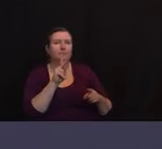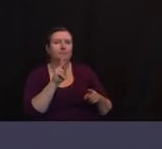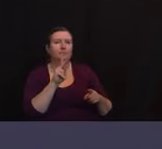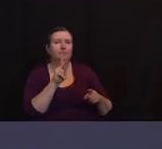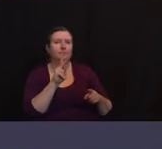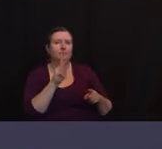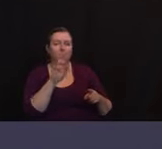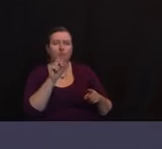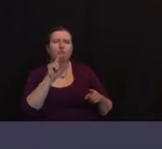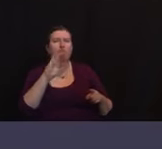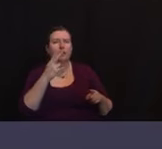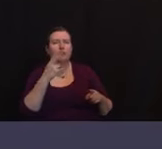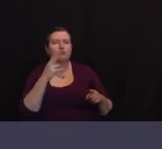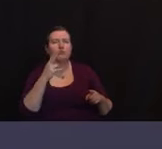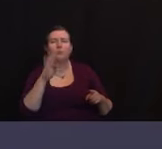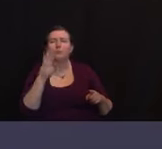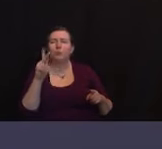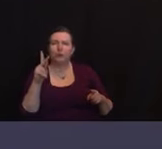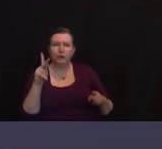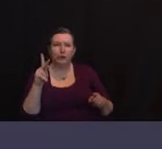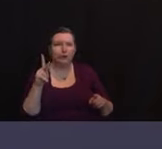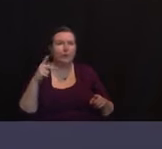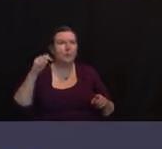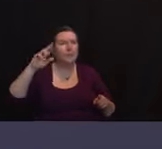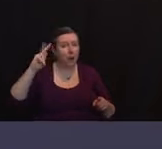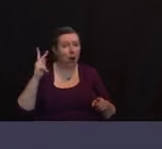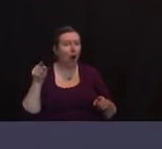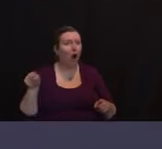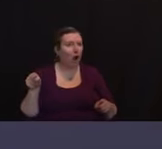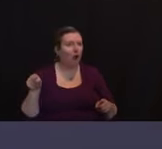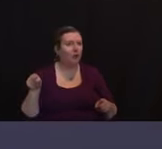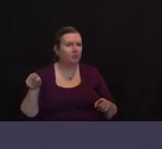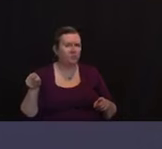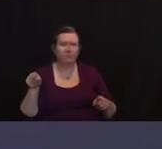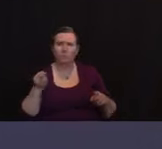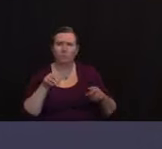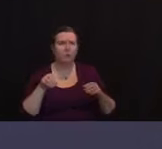As Judy said, that's only the tip of the iceberg in terms of our